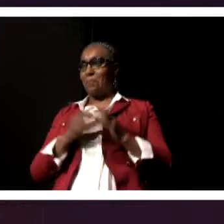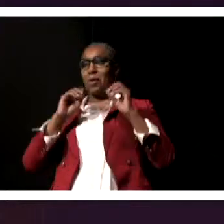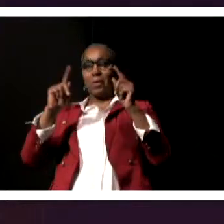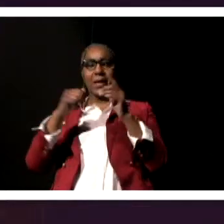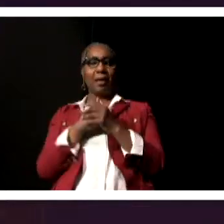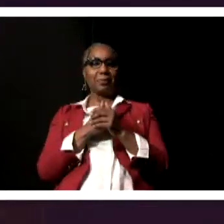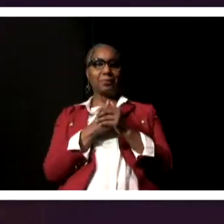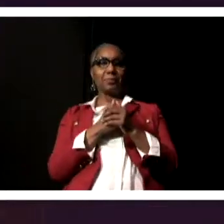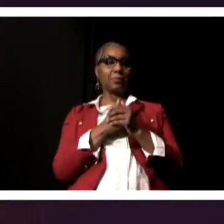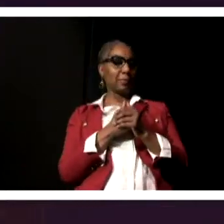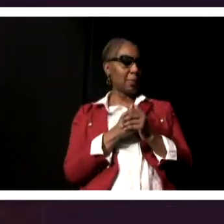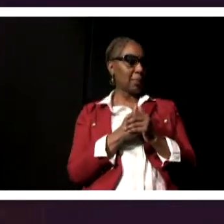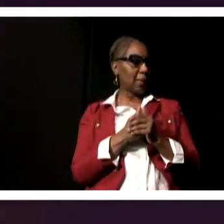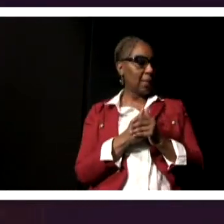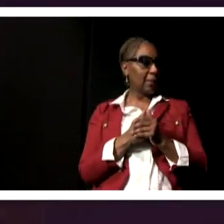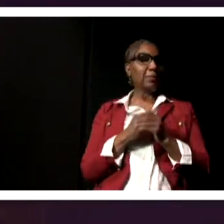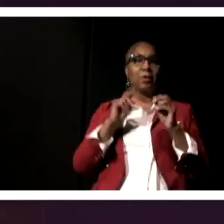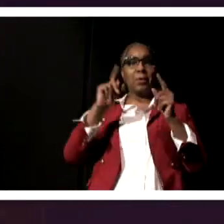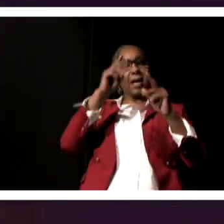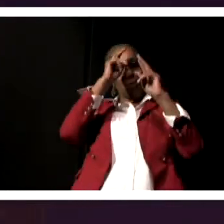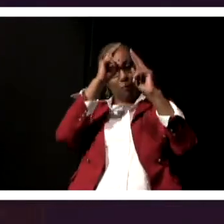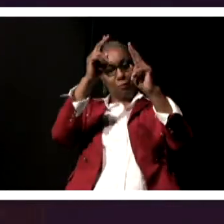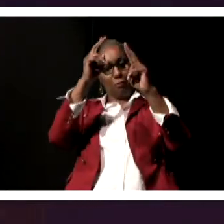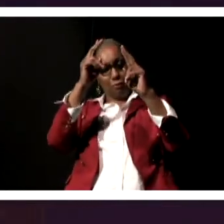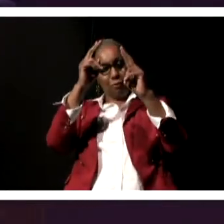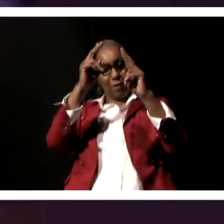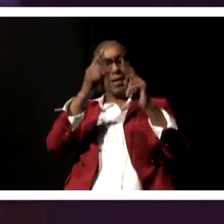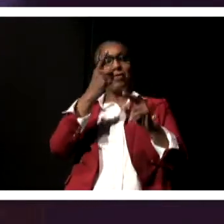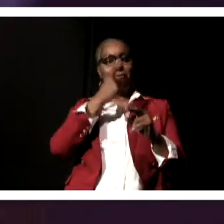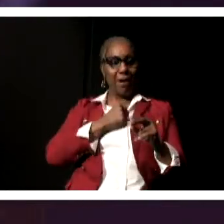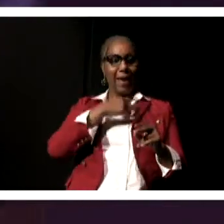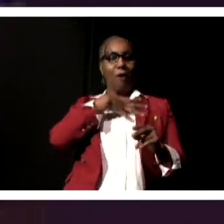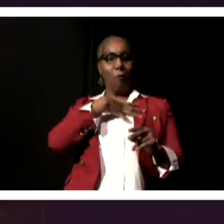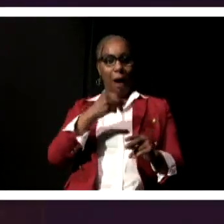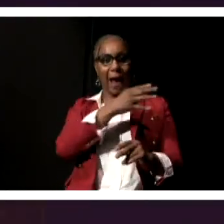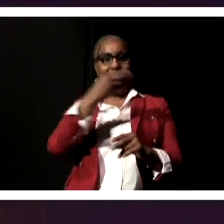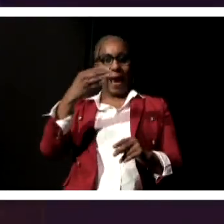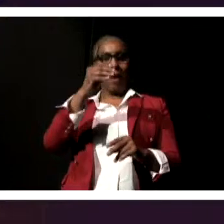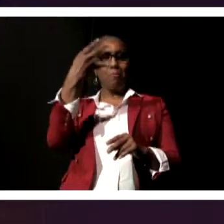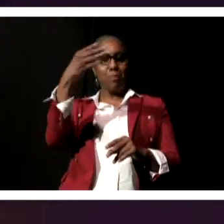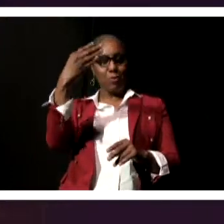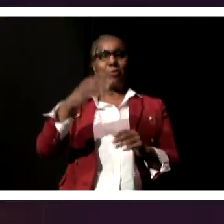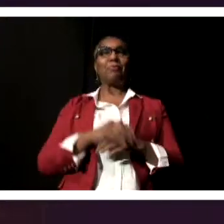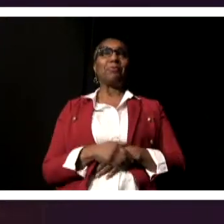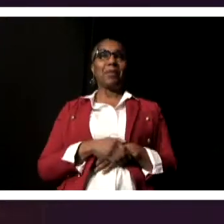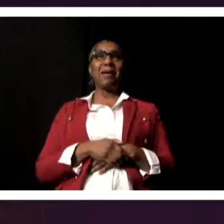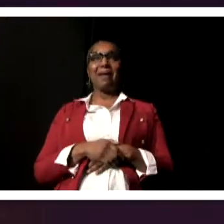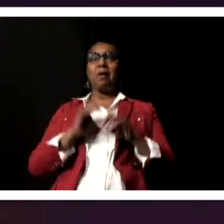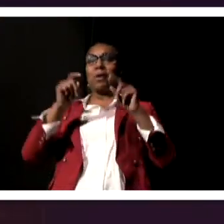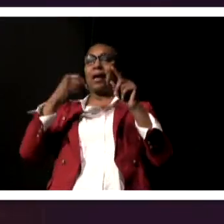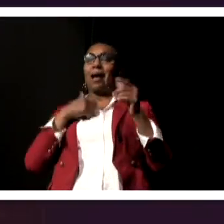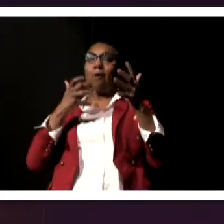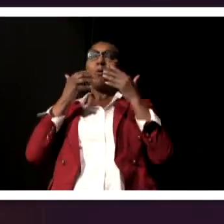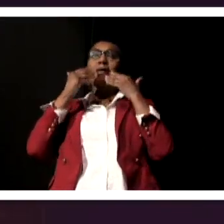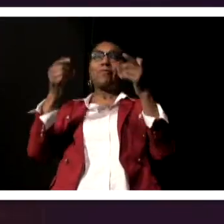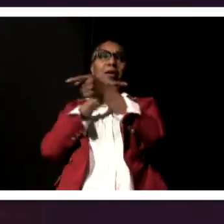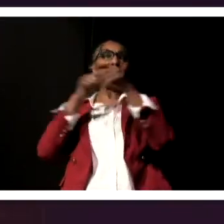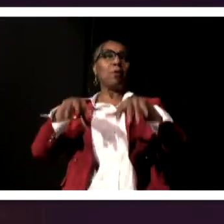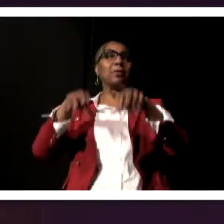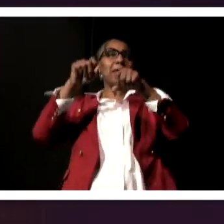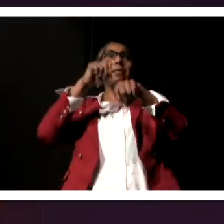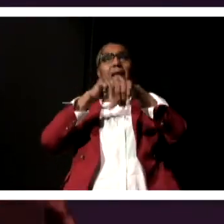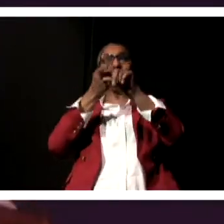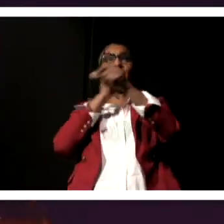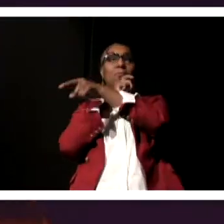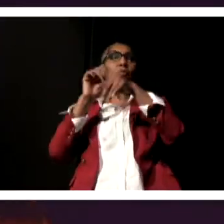All hail to the red, the white, and the blue. I want to thank you for taking time out of